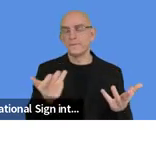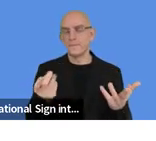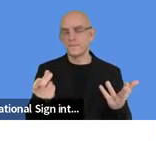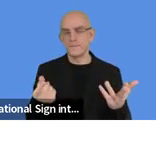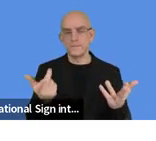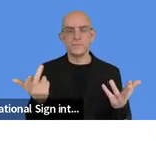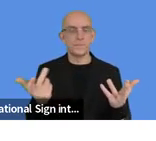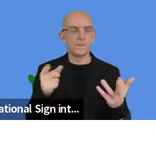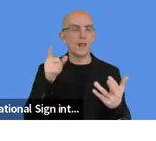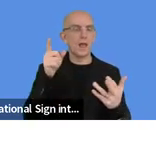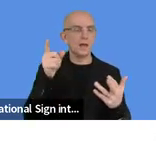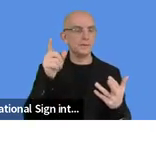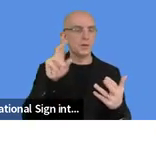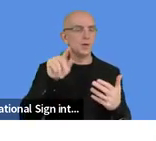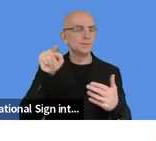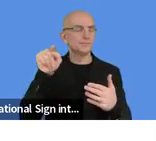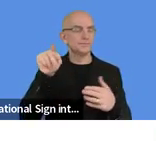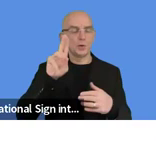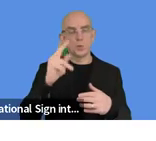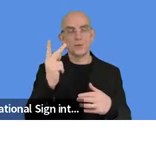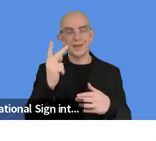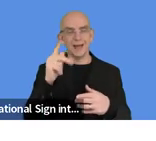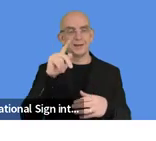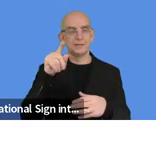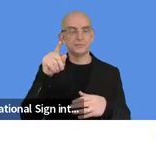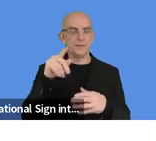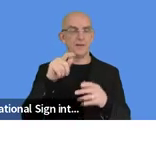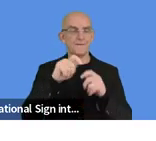amazing work over in India for the rights of persons with disabilities.